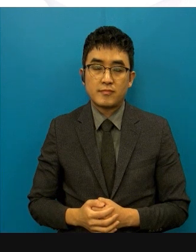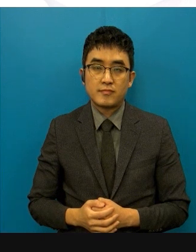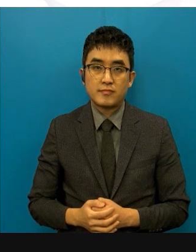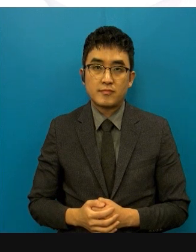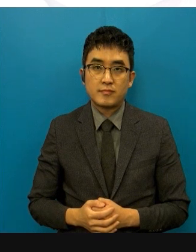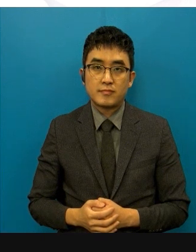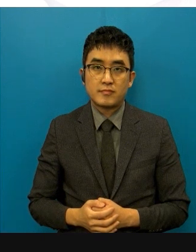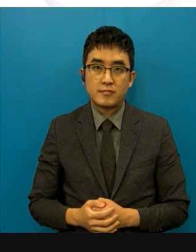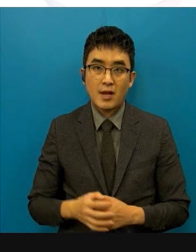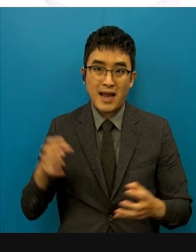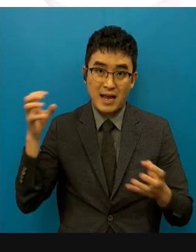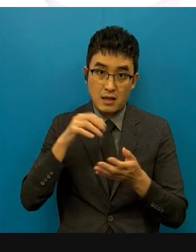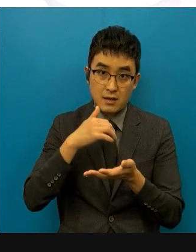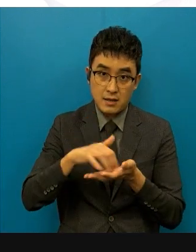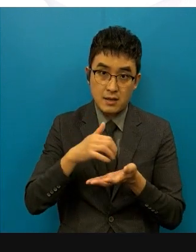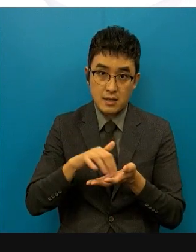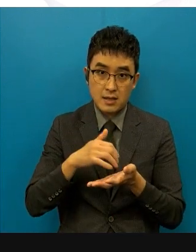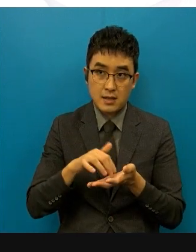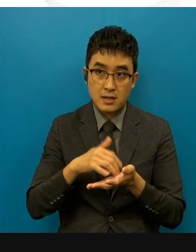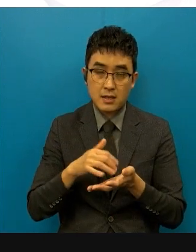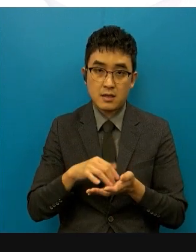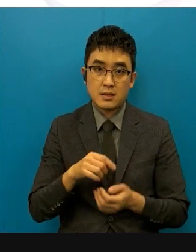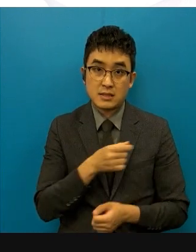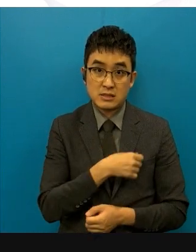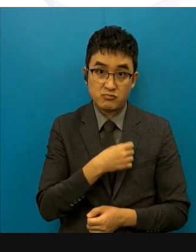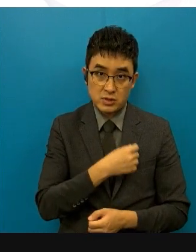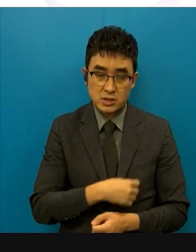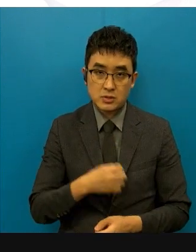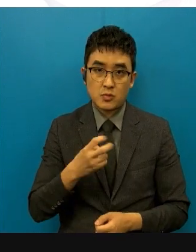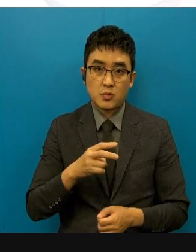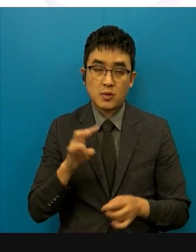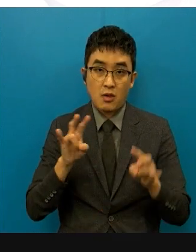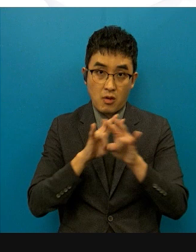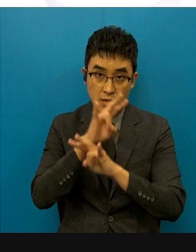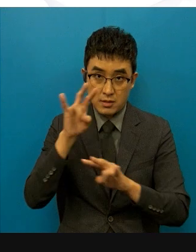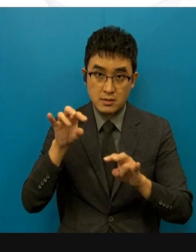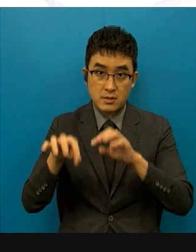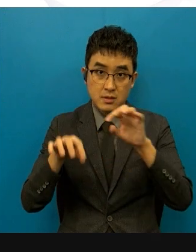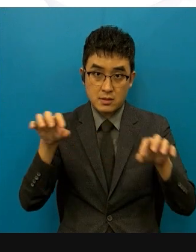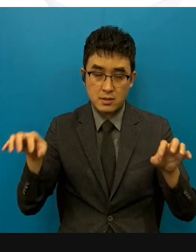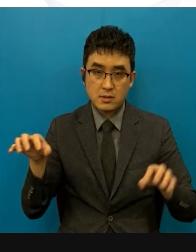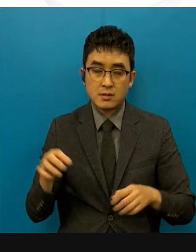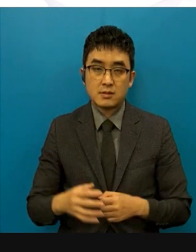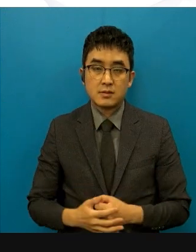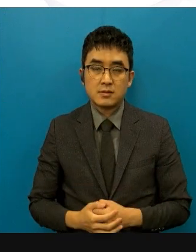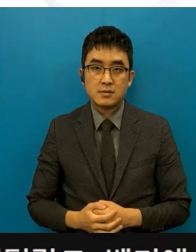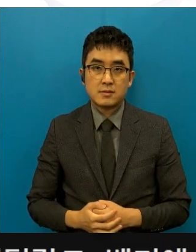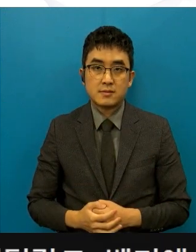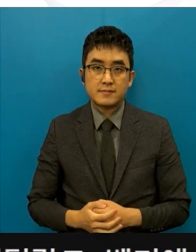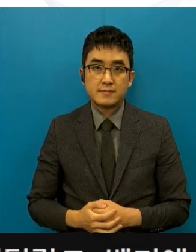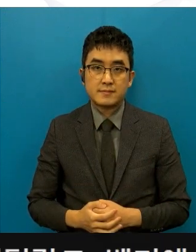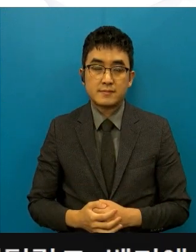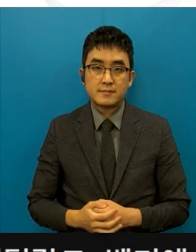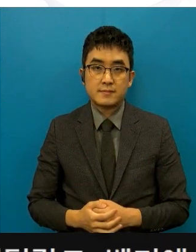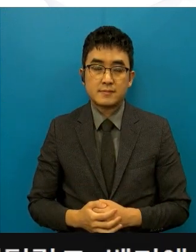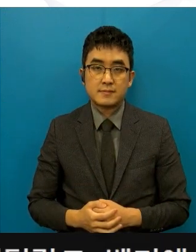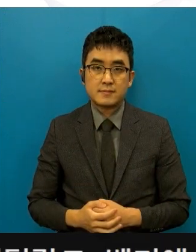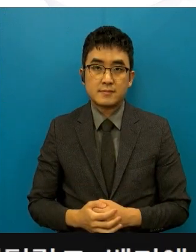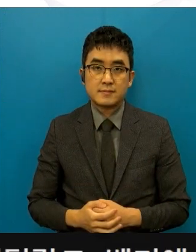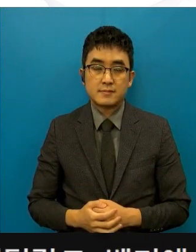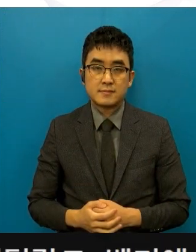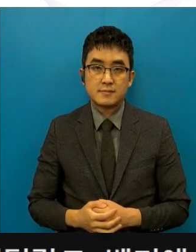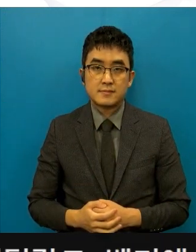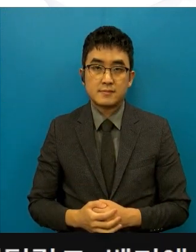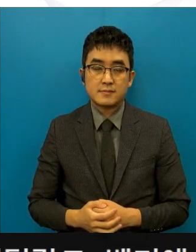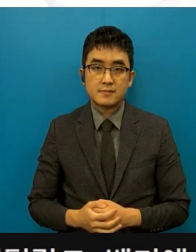the Netherlands and Belgium also. We have to see, because one of the main worries of the right to die